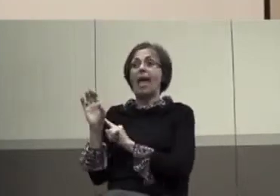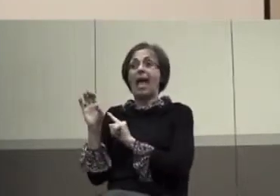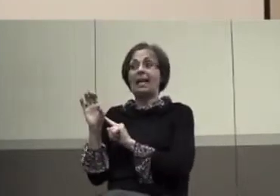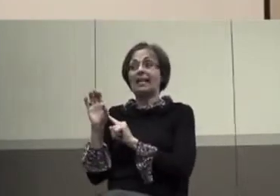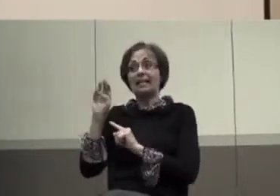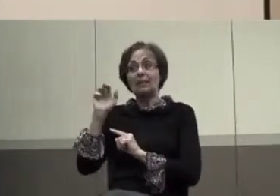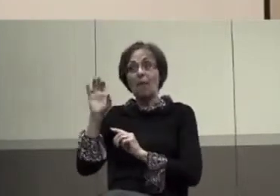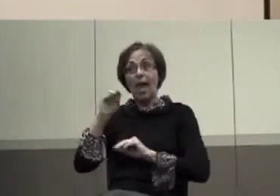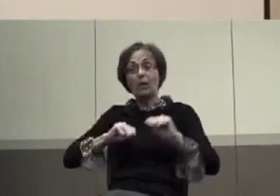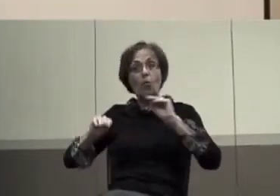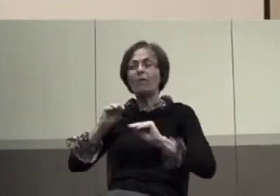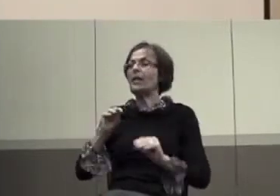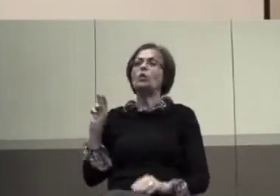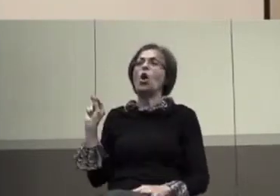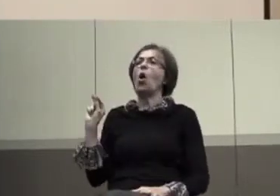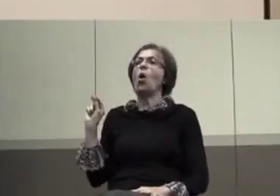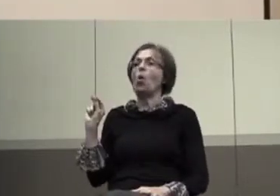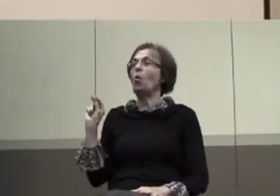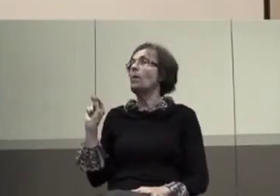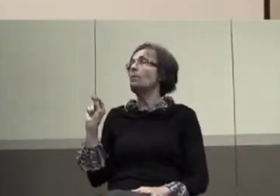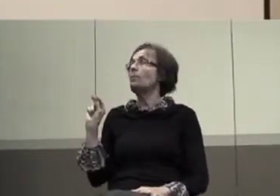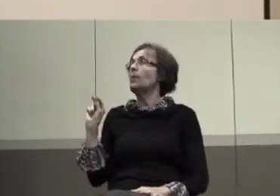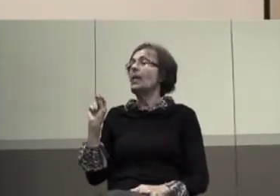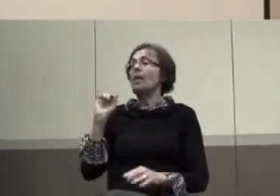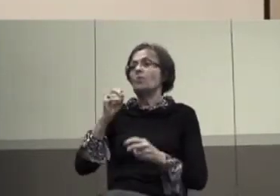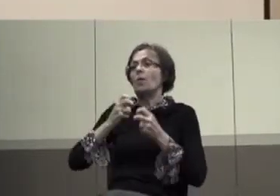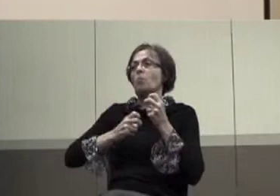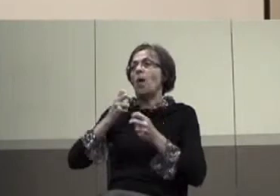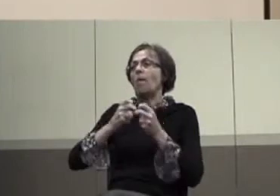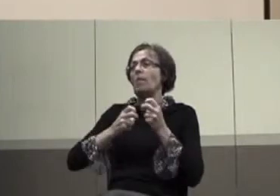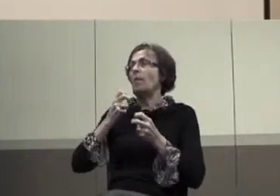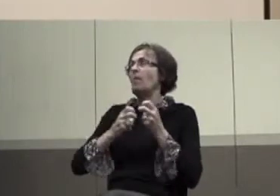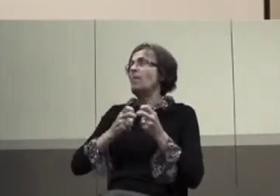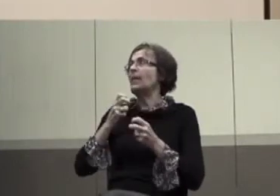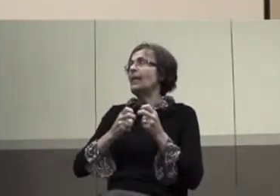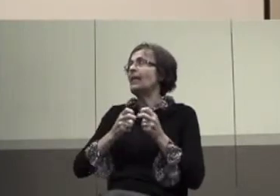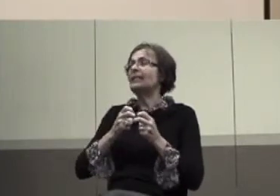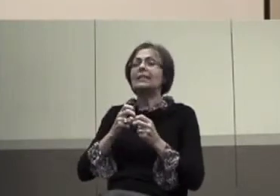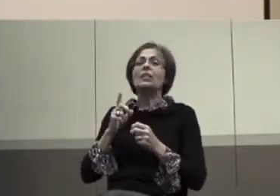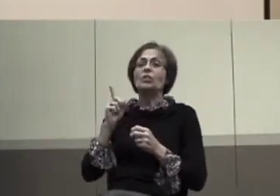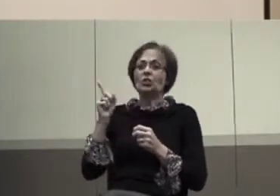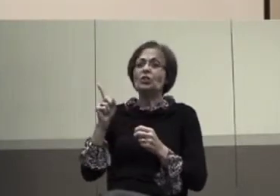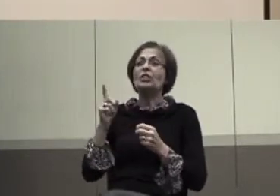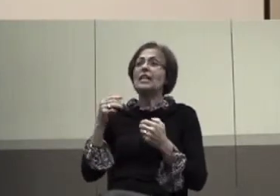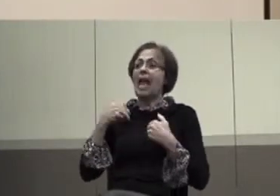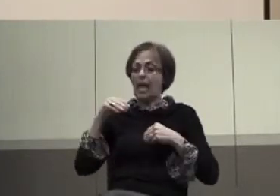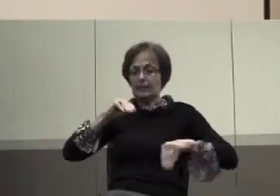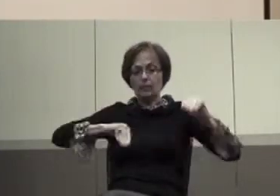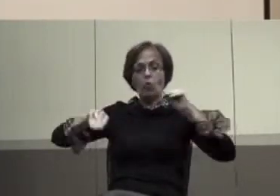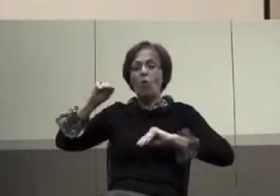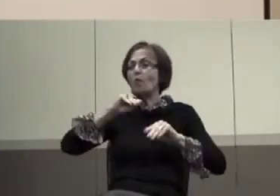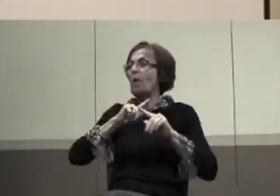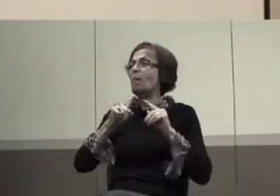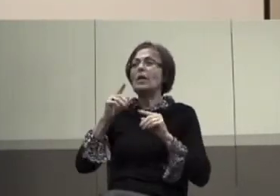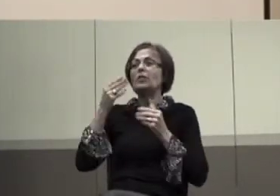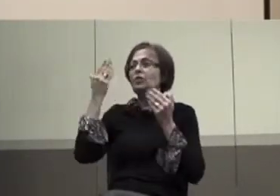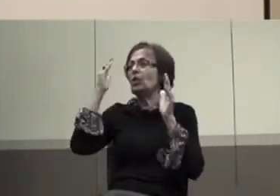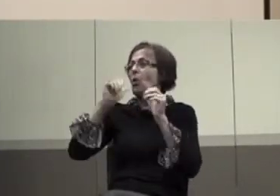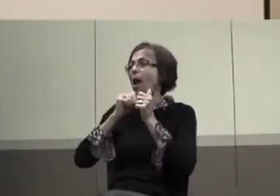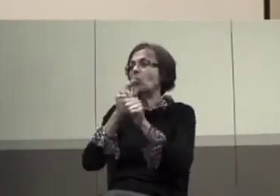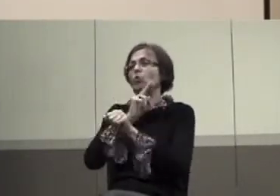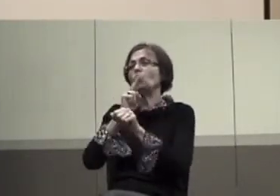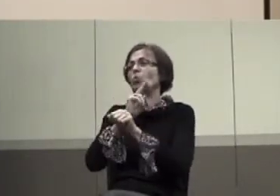Mac moving? No. Okay. And the problem comes down to where she's got movement, she just doesn't know how to use